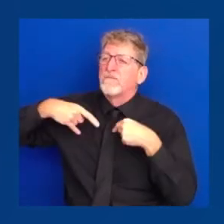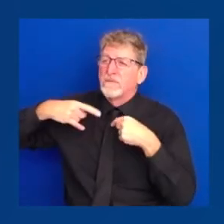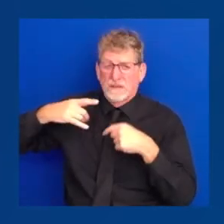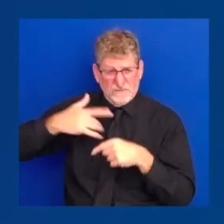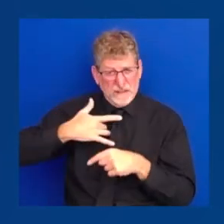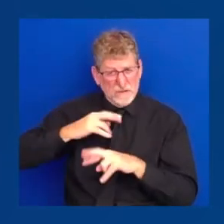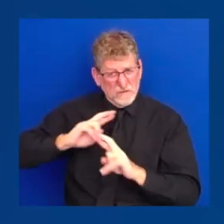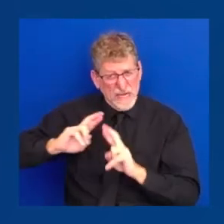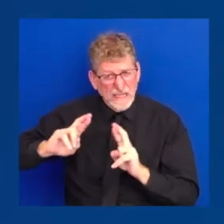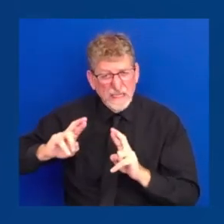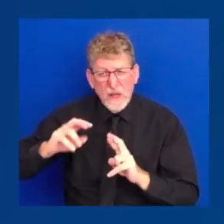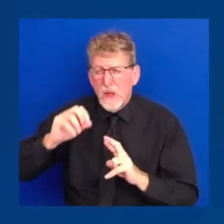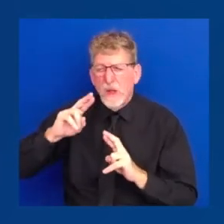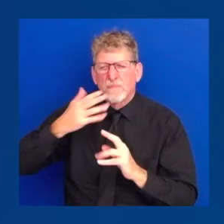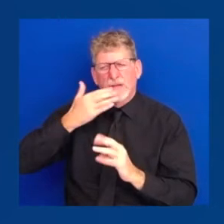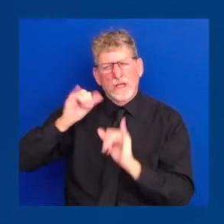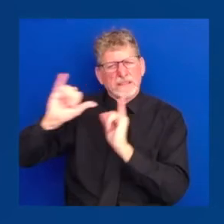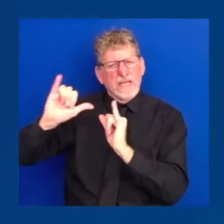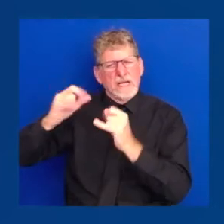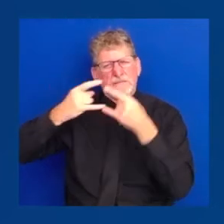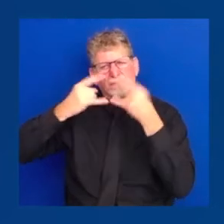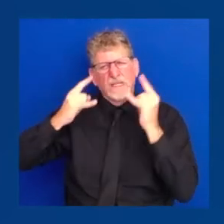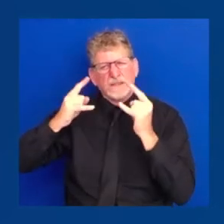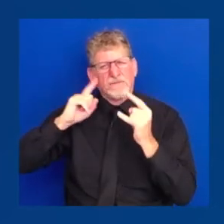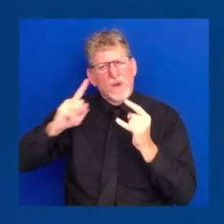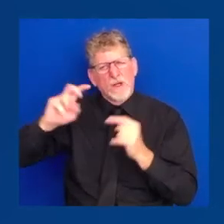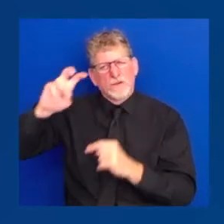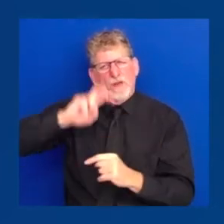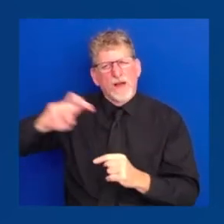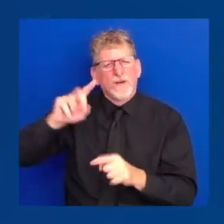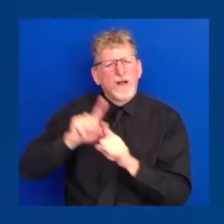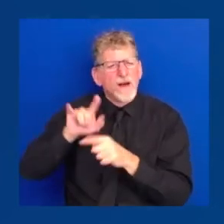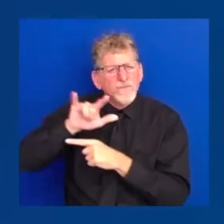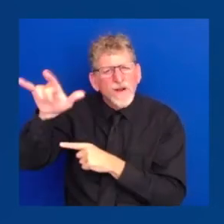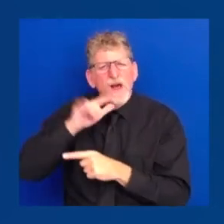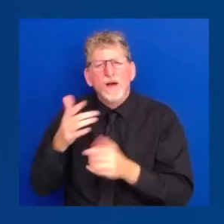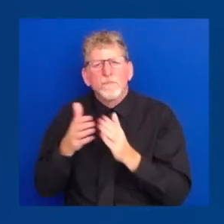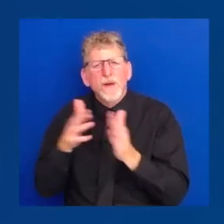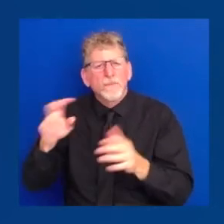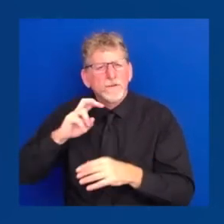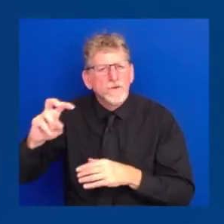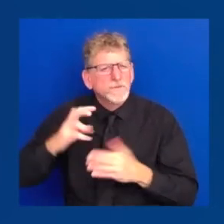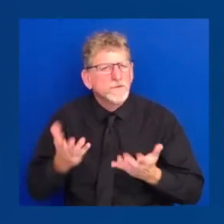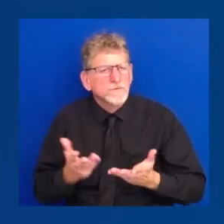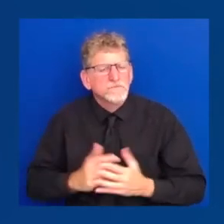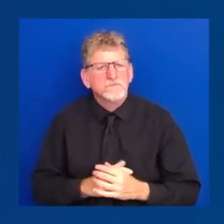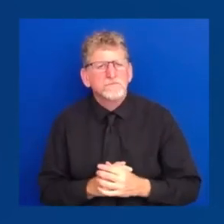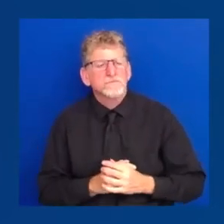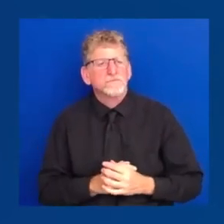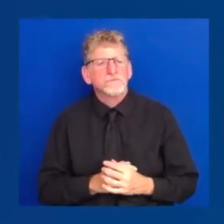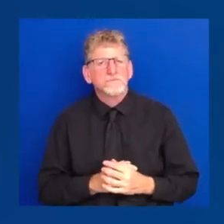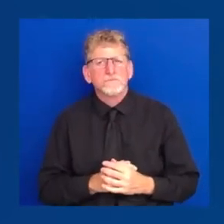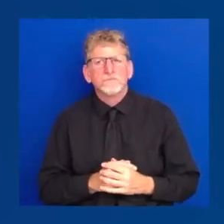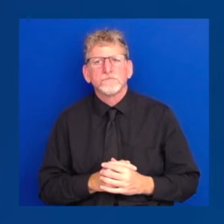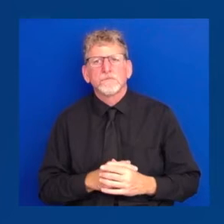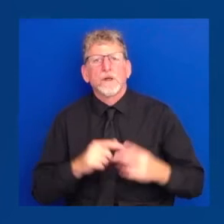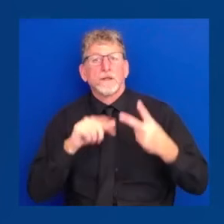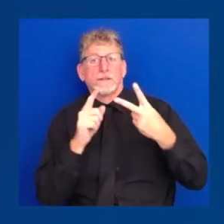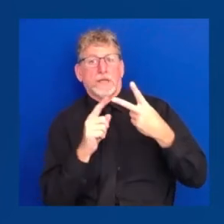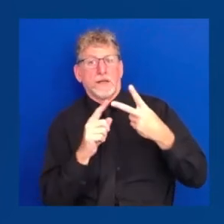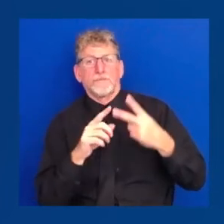universal coronavirus vaccine. A universal flu vaccine has been a dream for a long time and it hasn't happened.